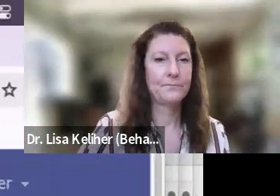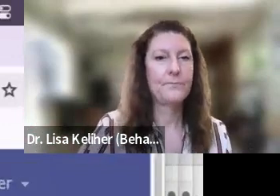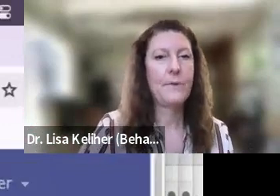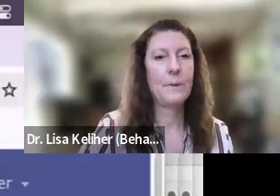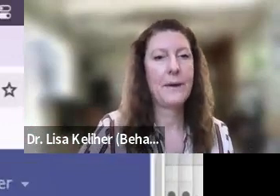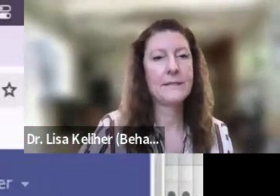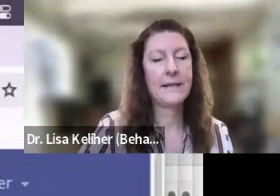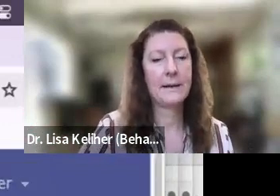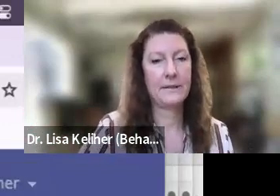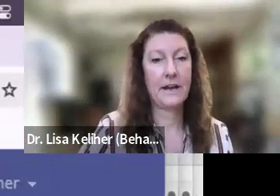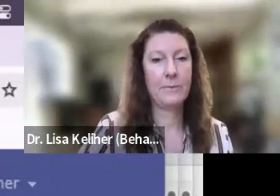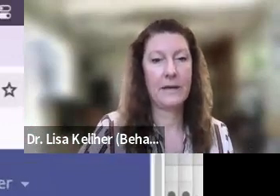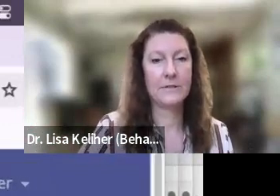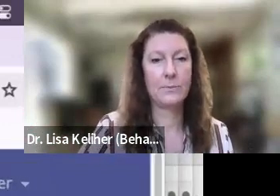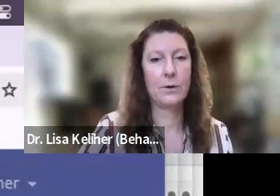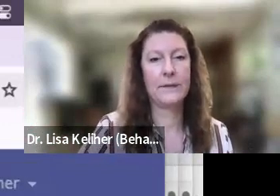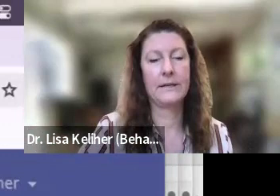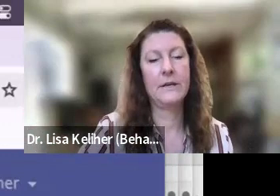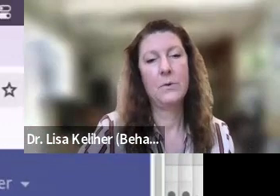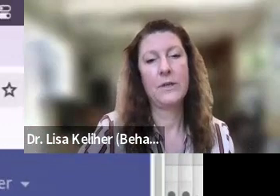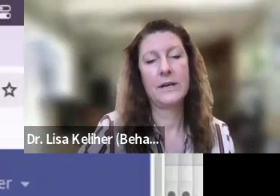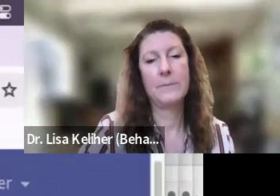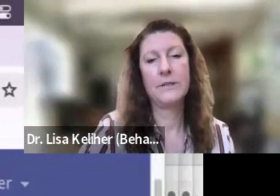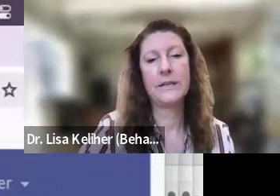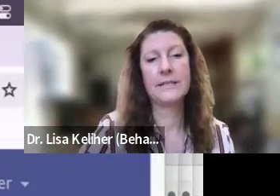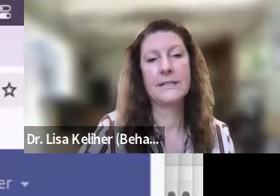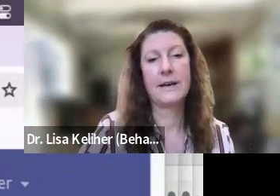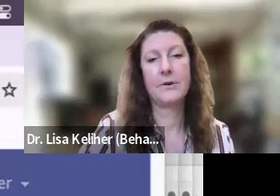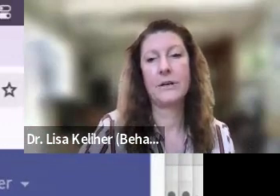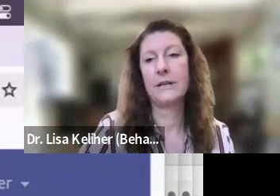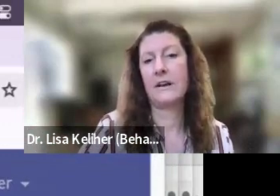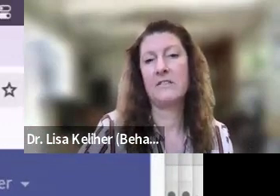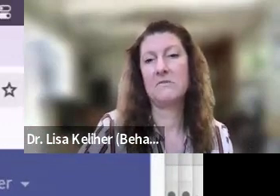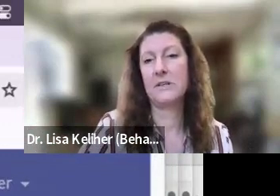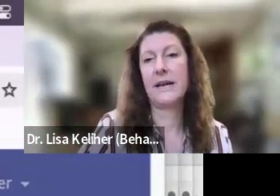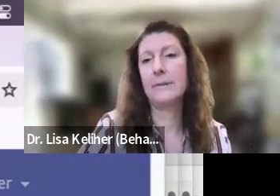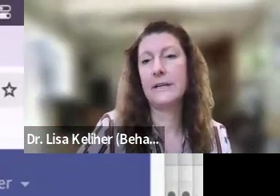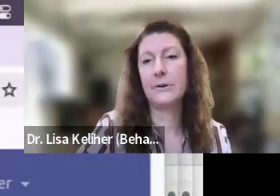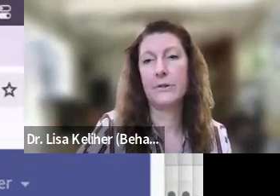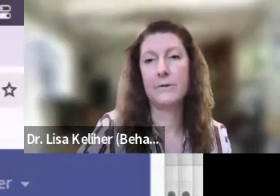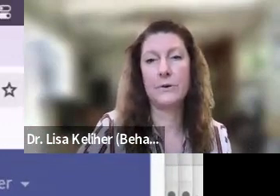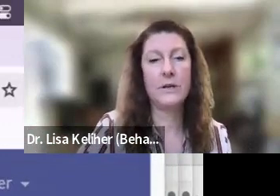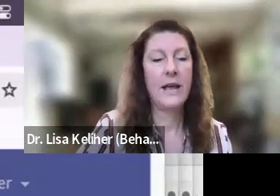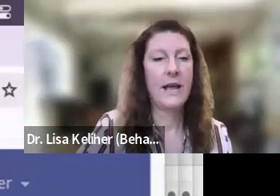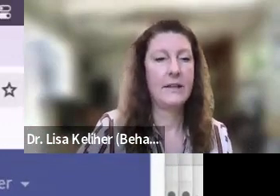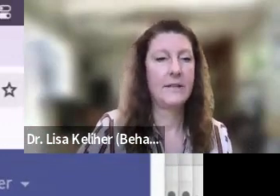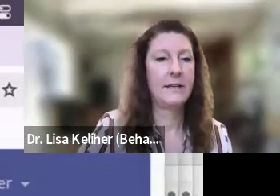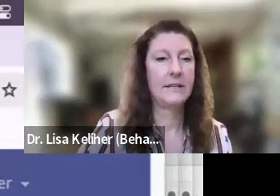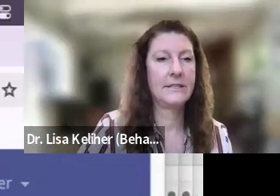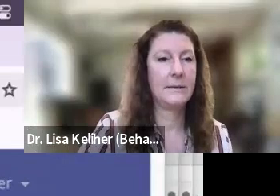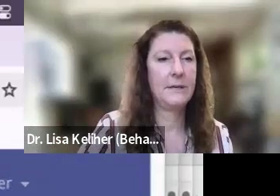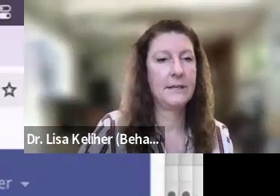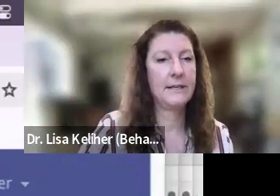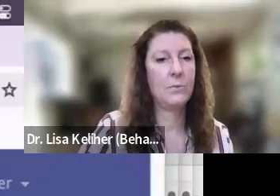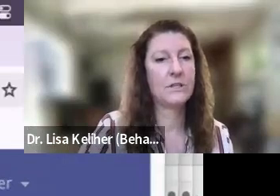report. But back to that live behavior support plan, within a couple clicks, the staff are in on the tablet or the phone, and they